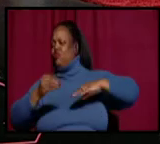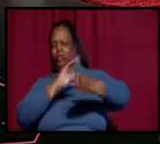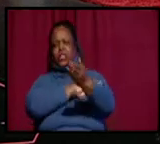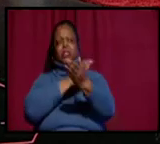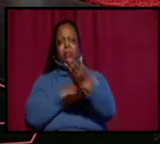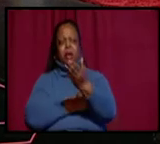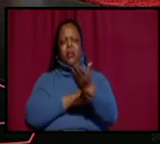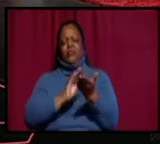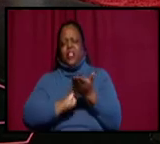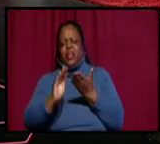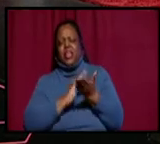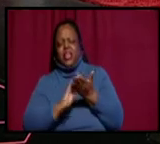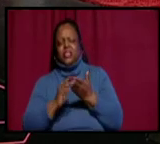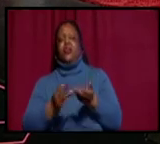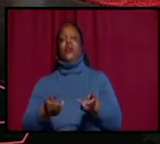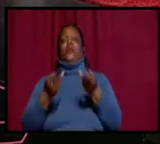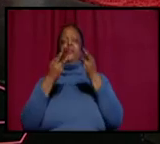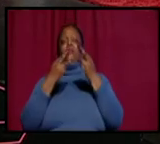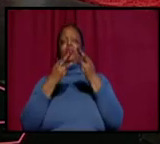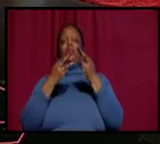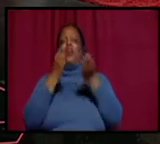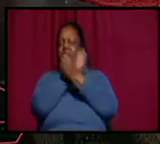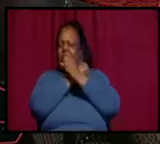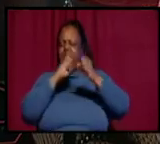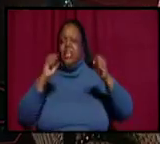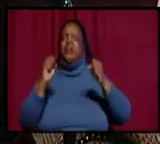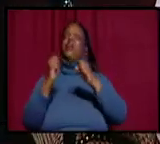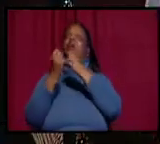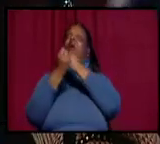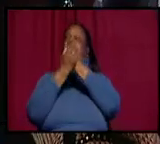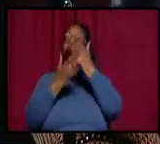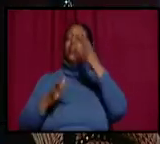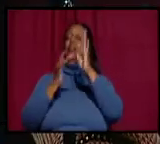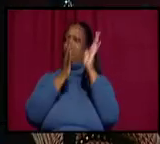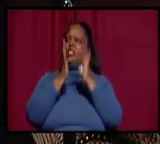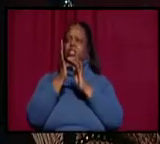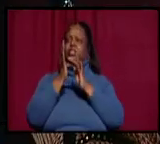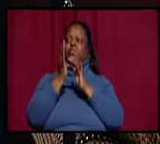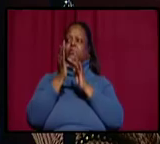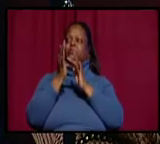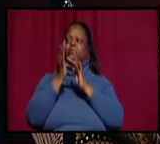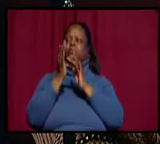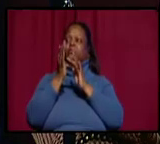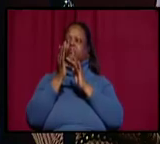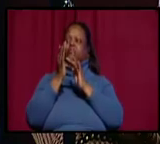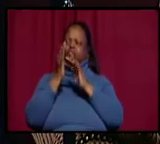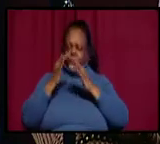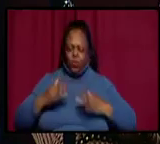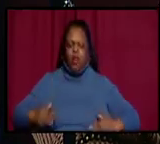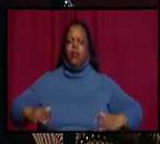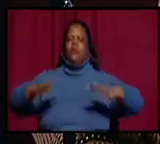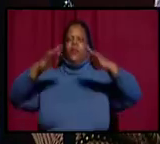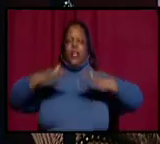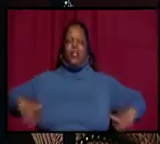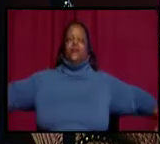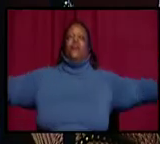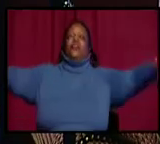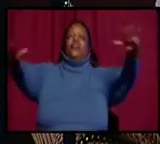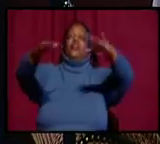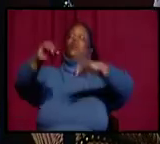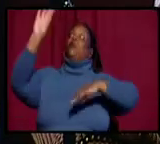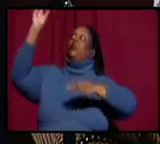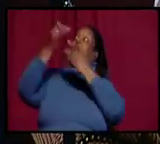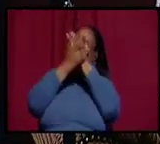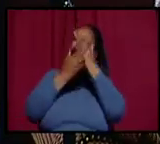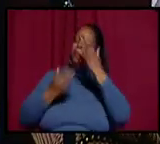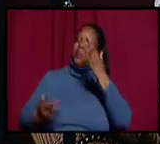The cleansing, the redeeming, the saving blood of Jesus. We have saturated this place with the blood. God, let your